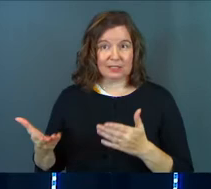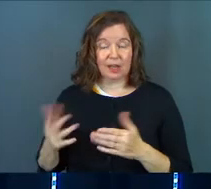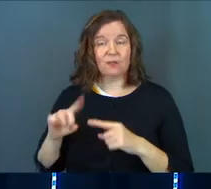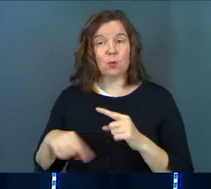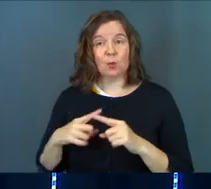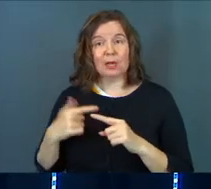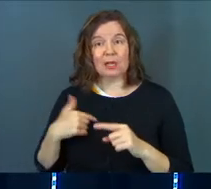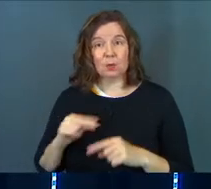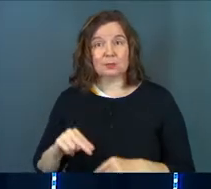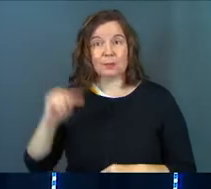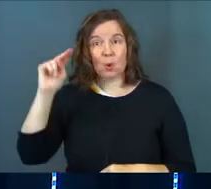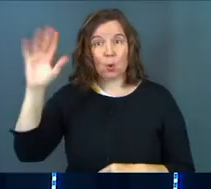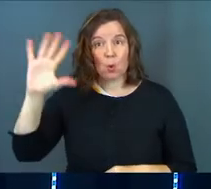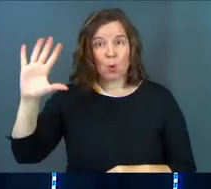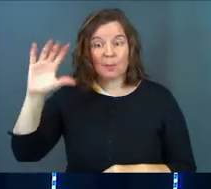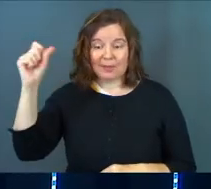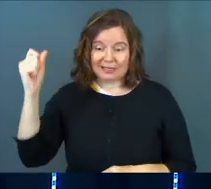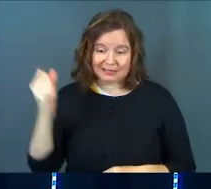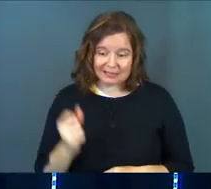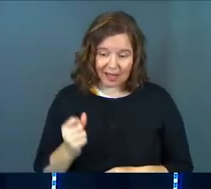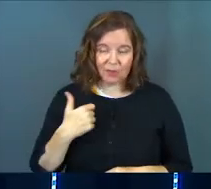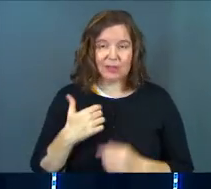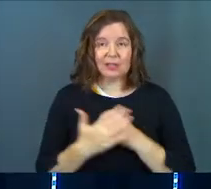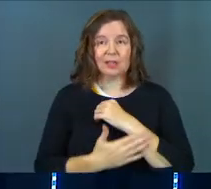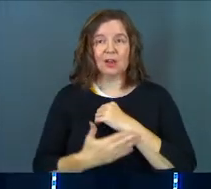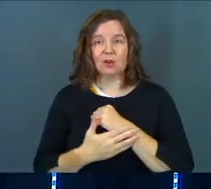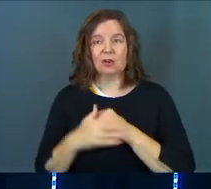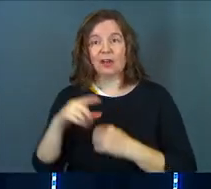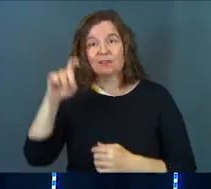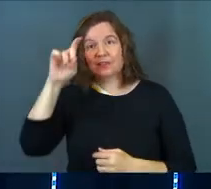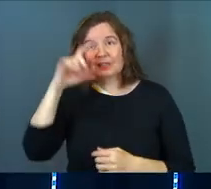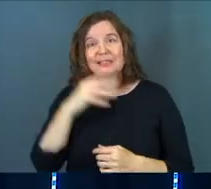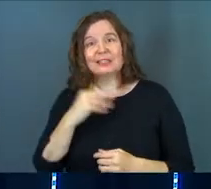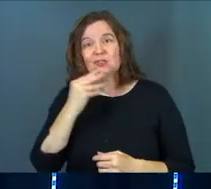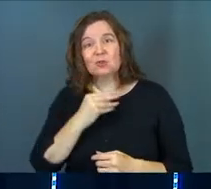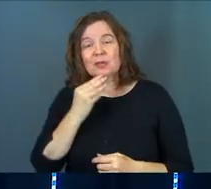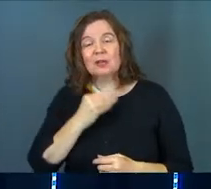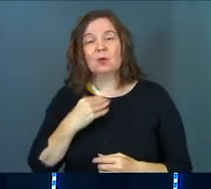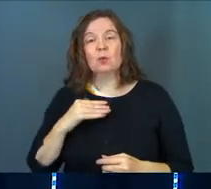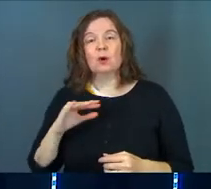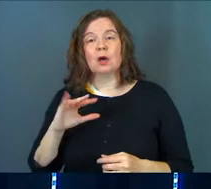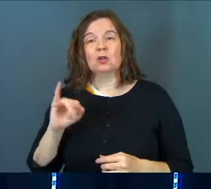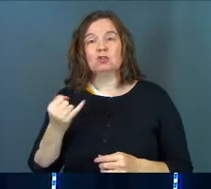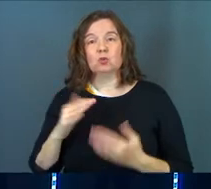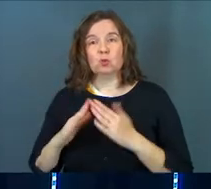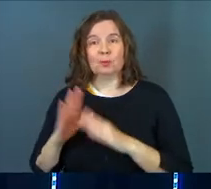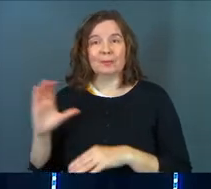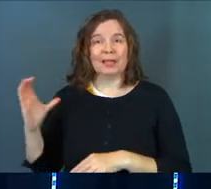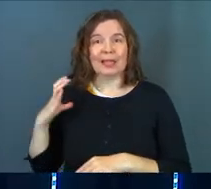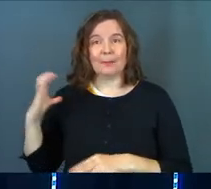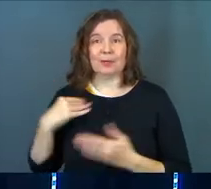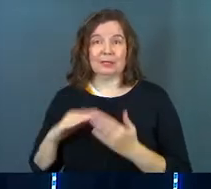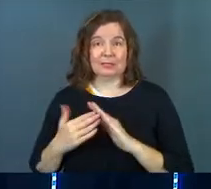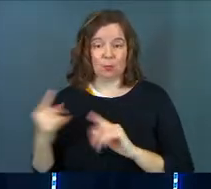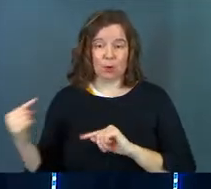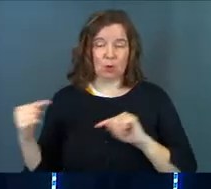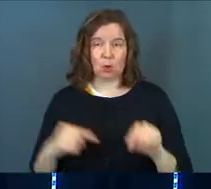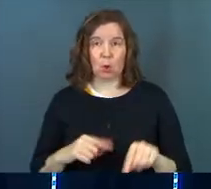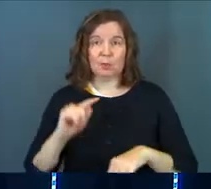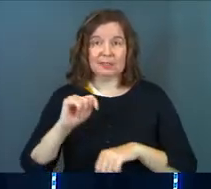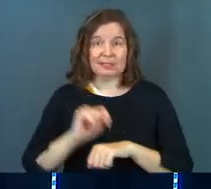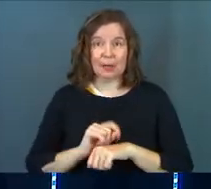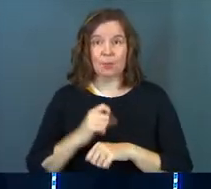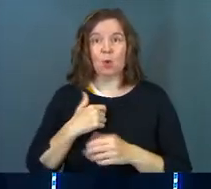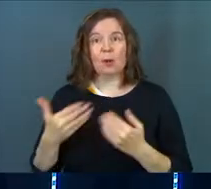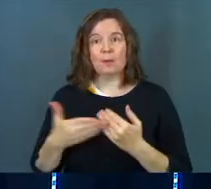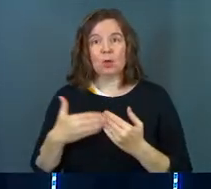stuff when he was up north. But south in the country of Israel was Jerusalem, the capital city. And whenever Jesus wanted to go down to the